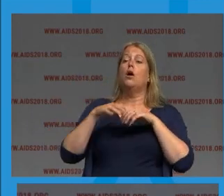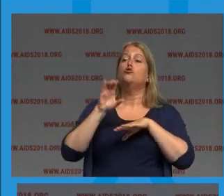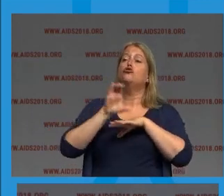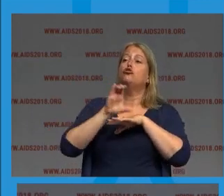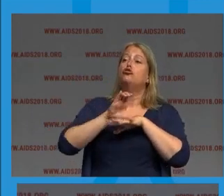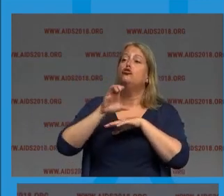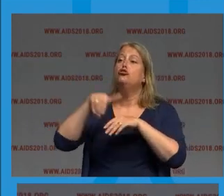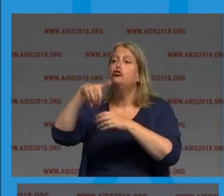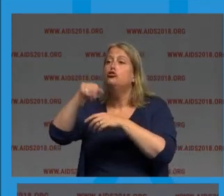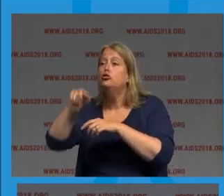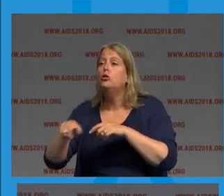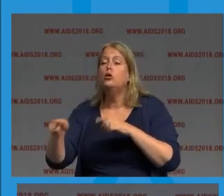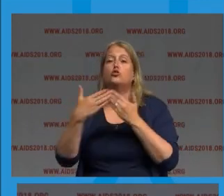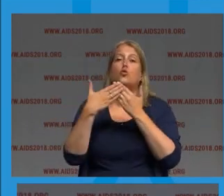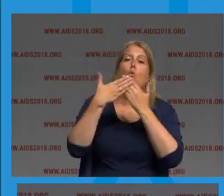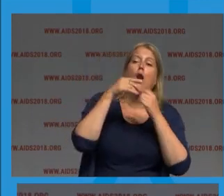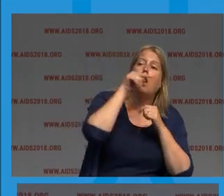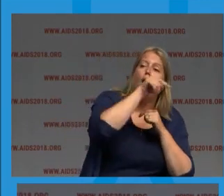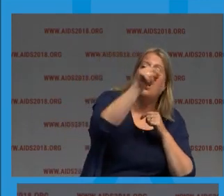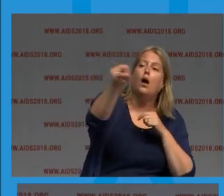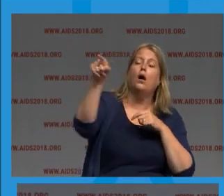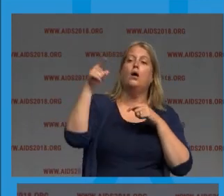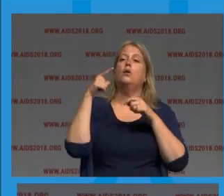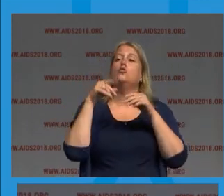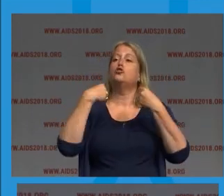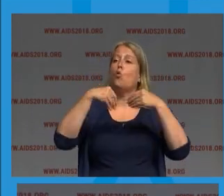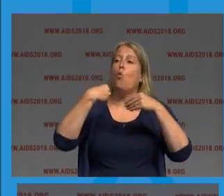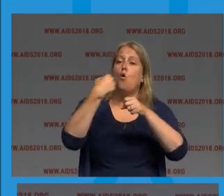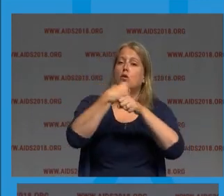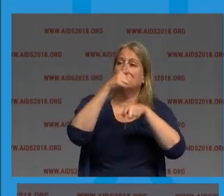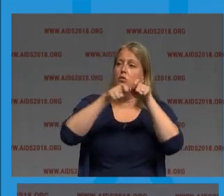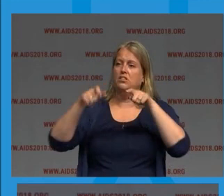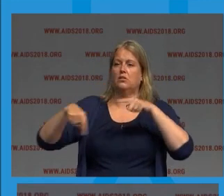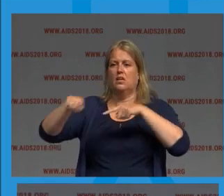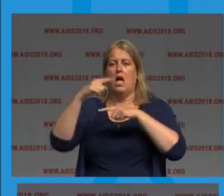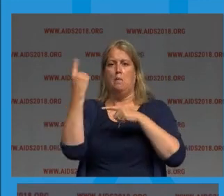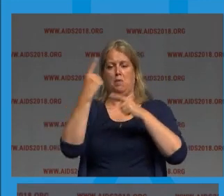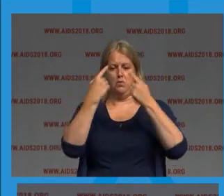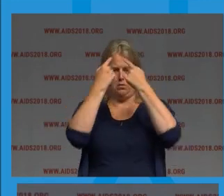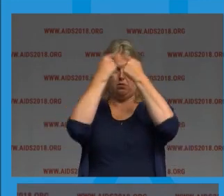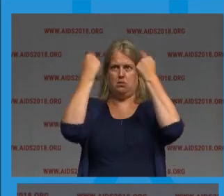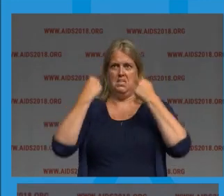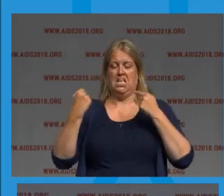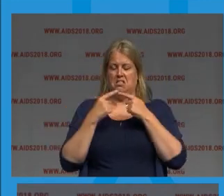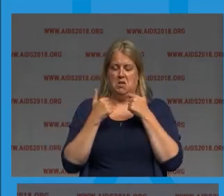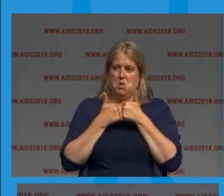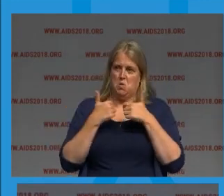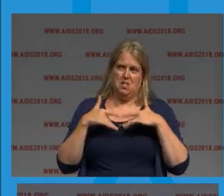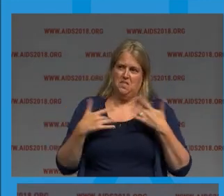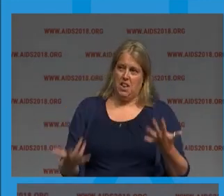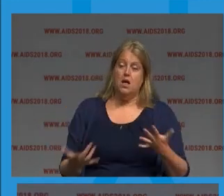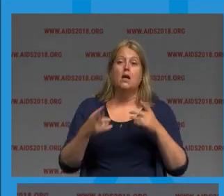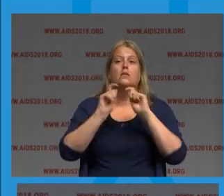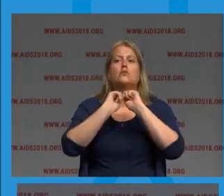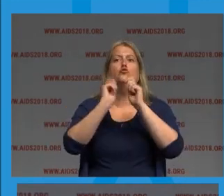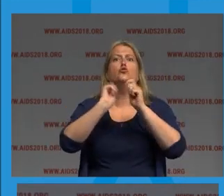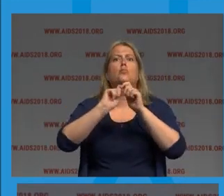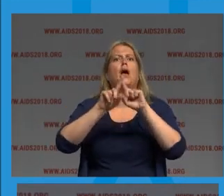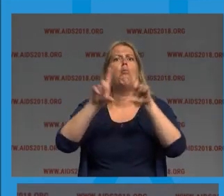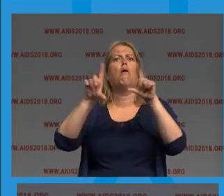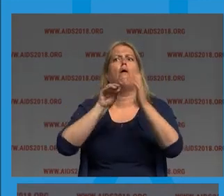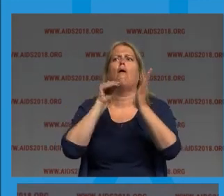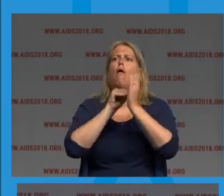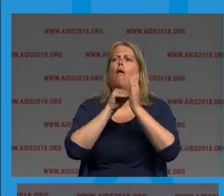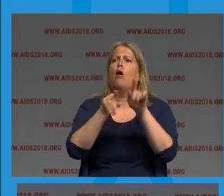you work with, to people who work in the stores in your community, that's not a good feeling. And also when you have to put ads in the newspaper